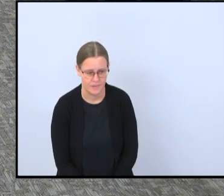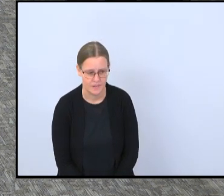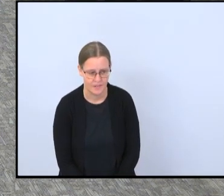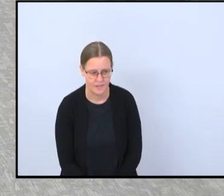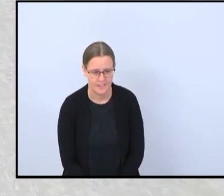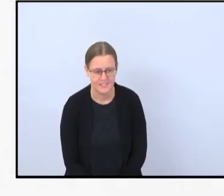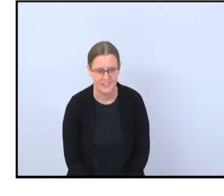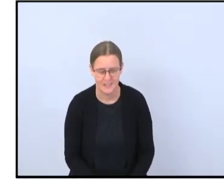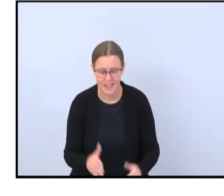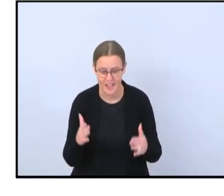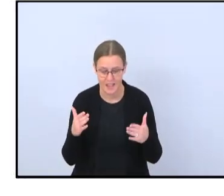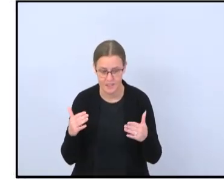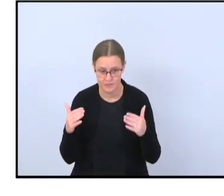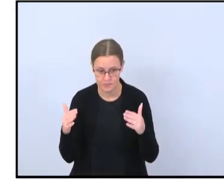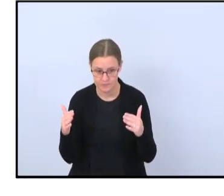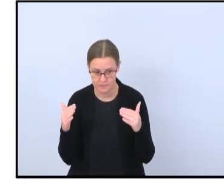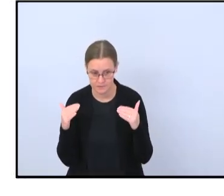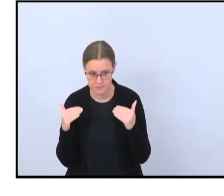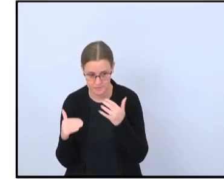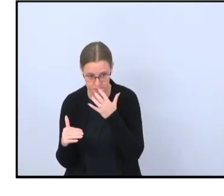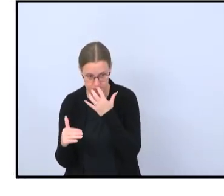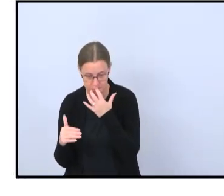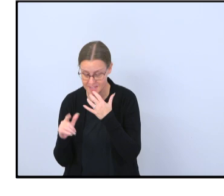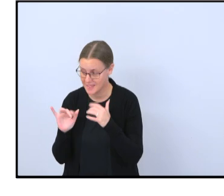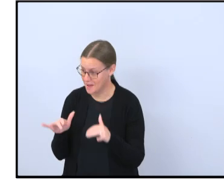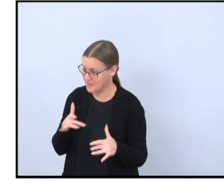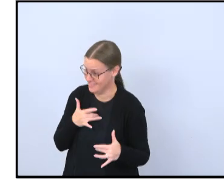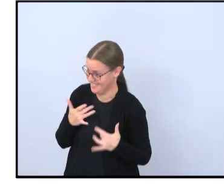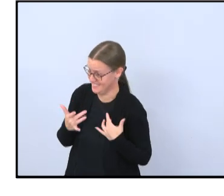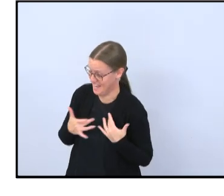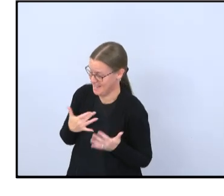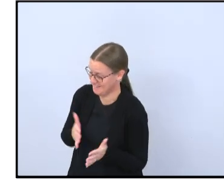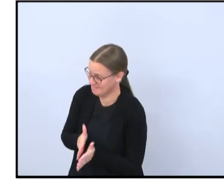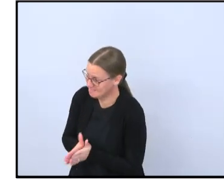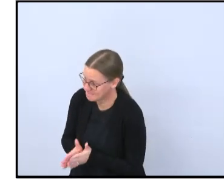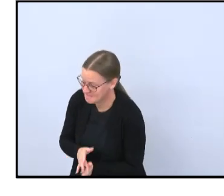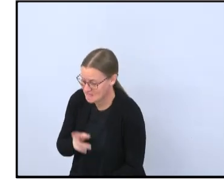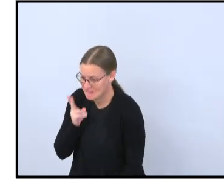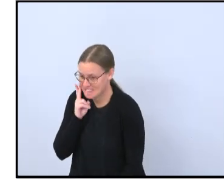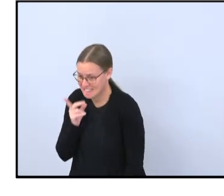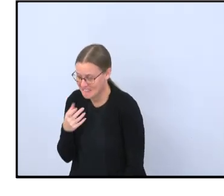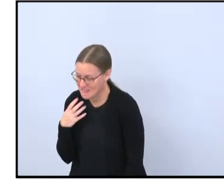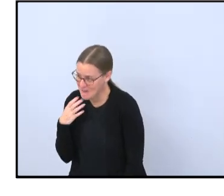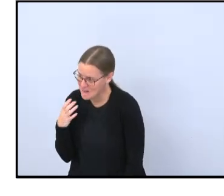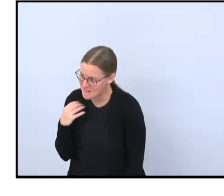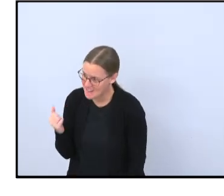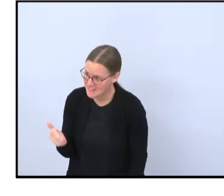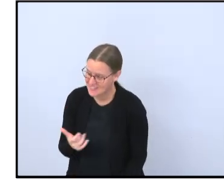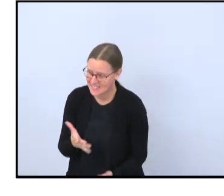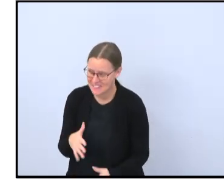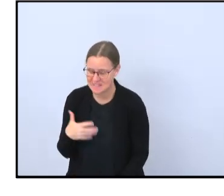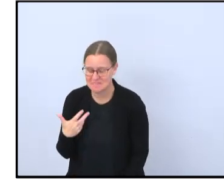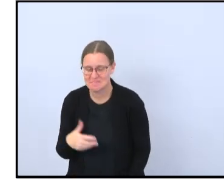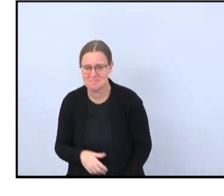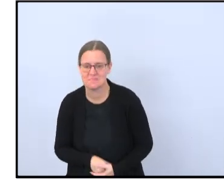Okay, moving on to, always exciting to see a new football coach, head football coach.